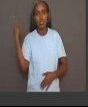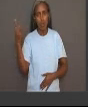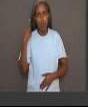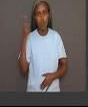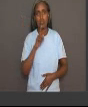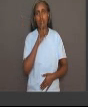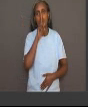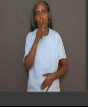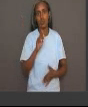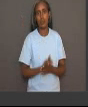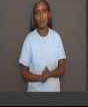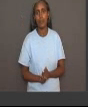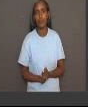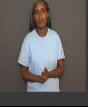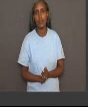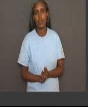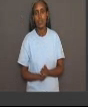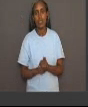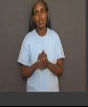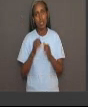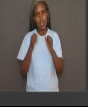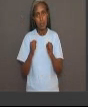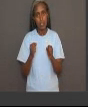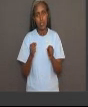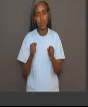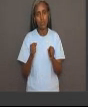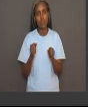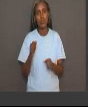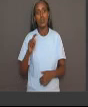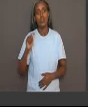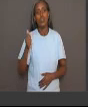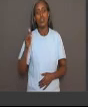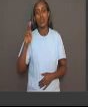true. It will be a tautology.